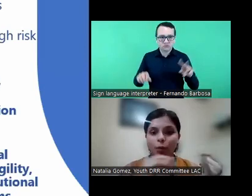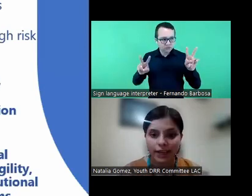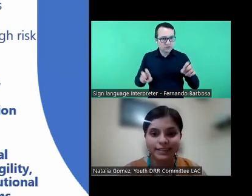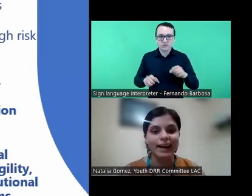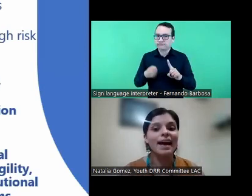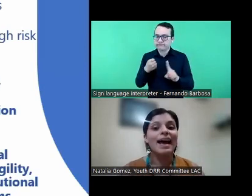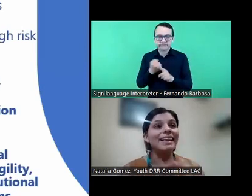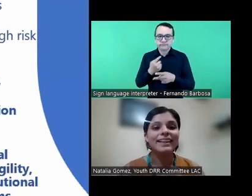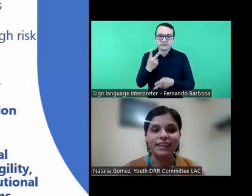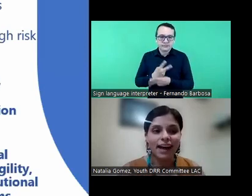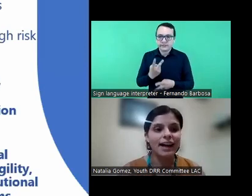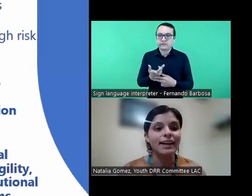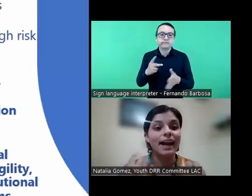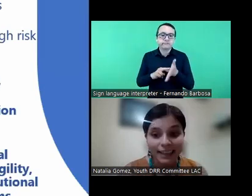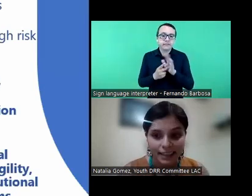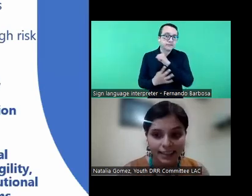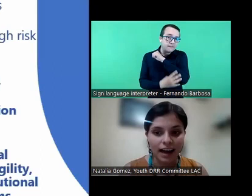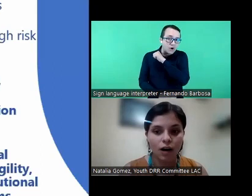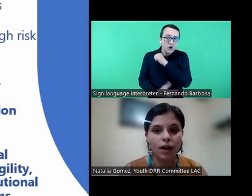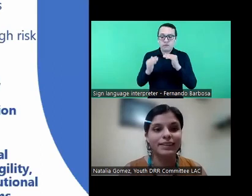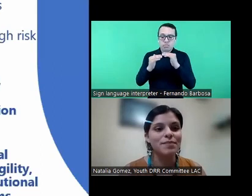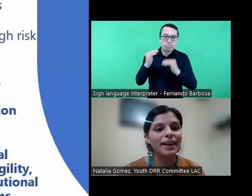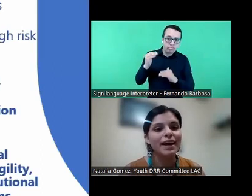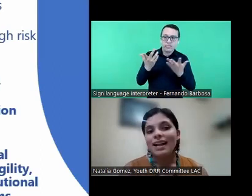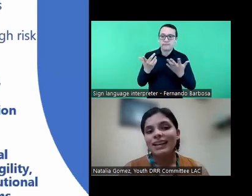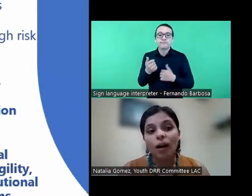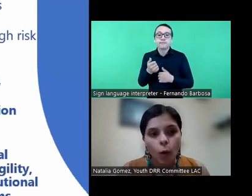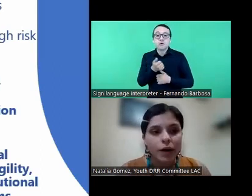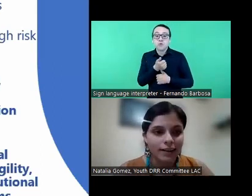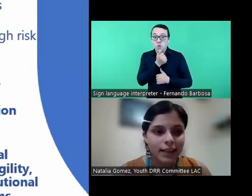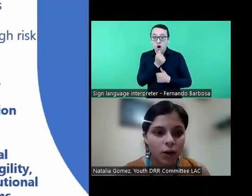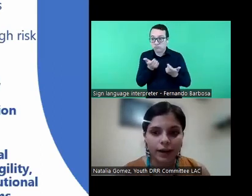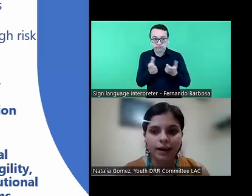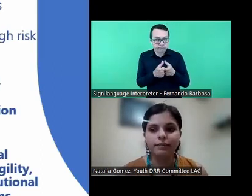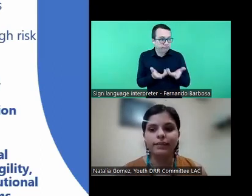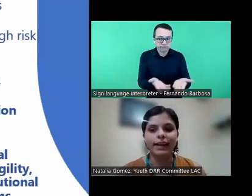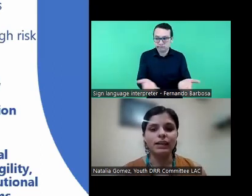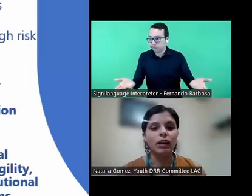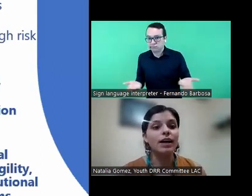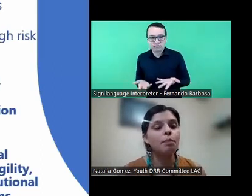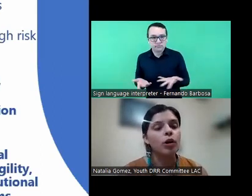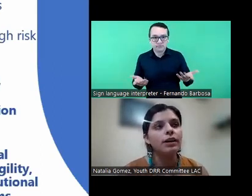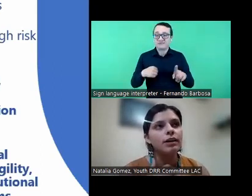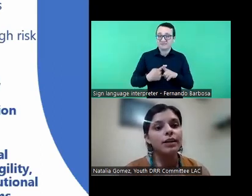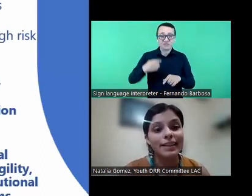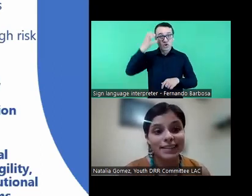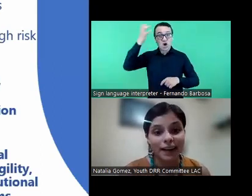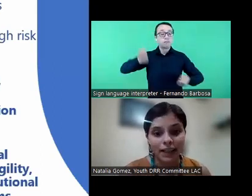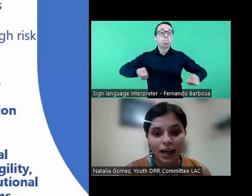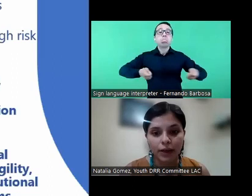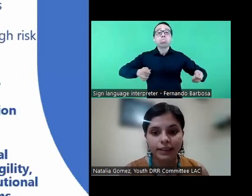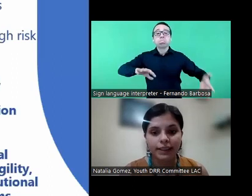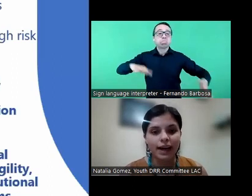which increase the risk as poverty, as inequality, as water crisis, as